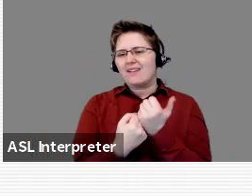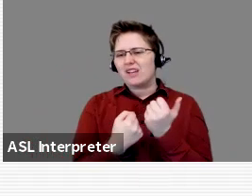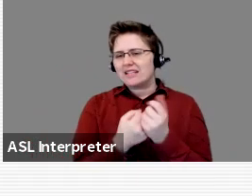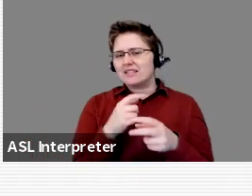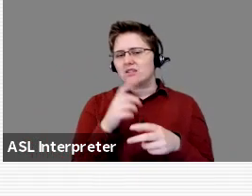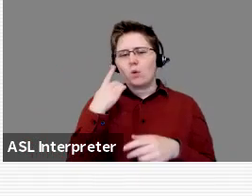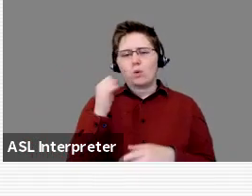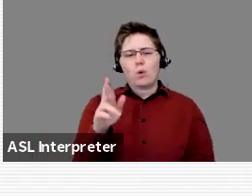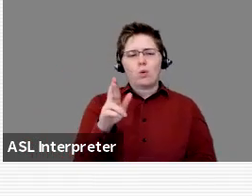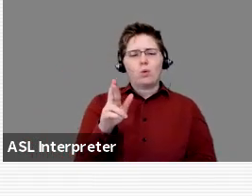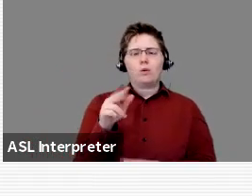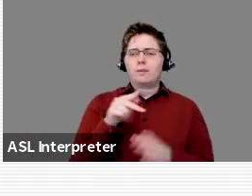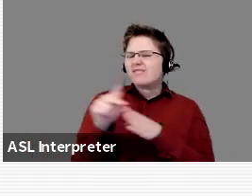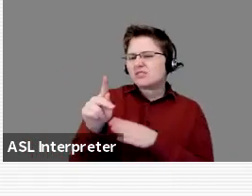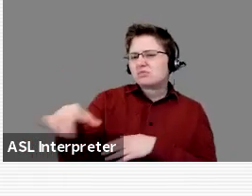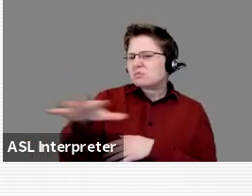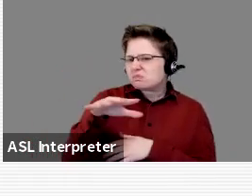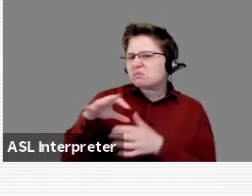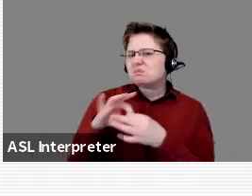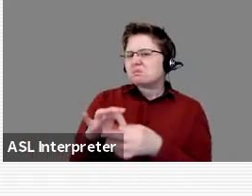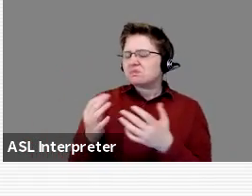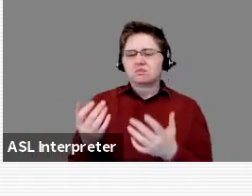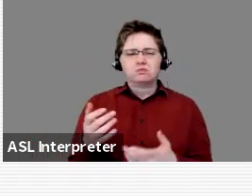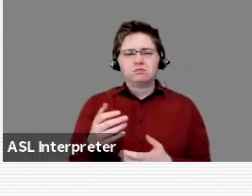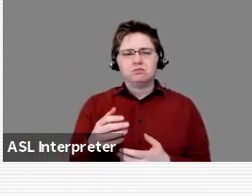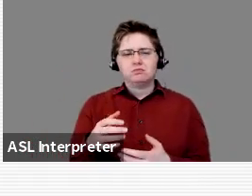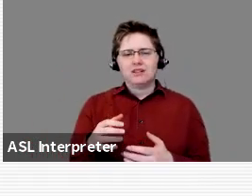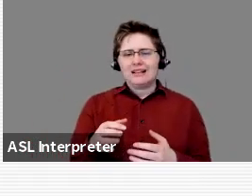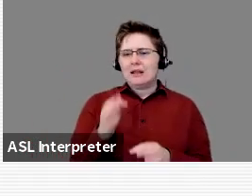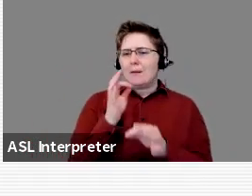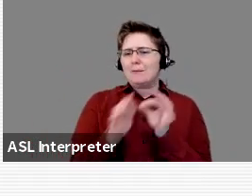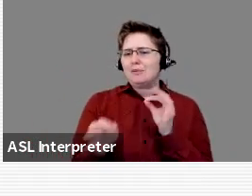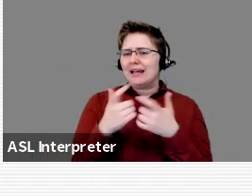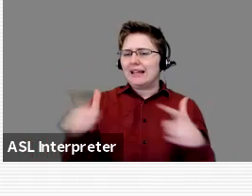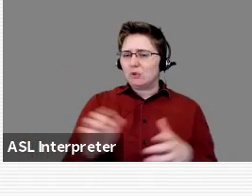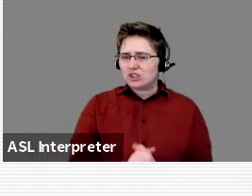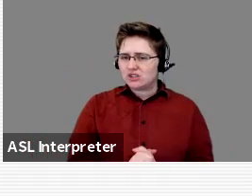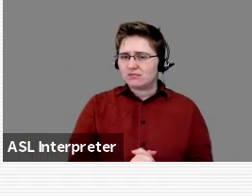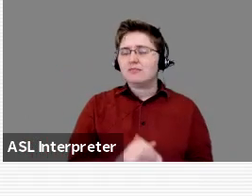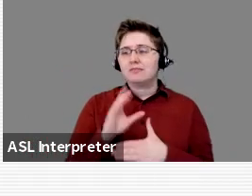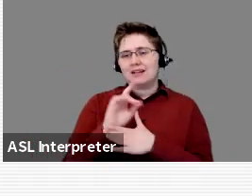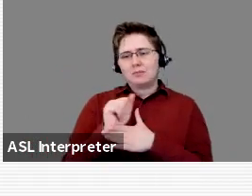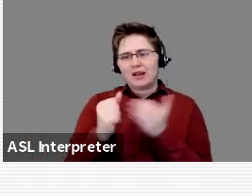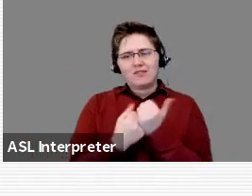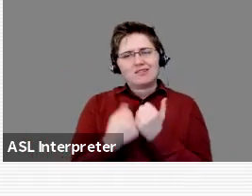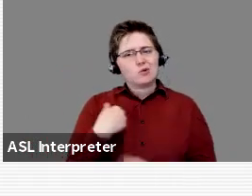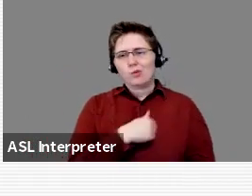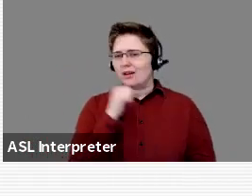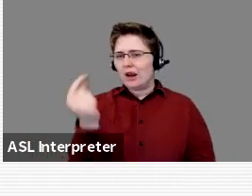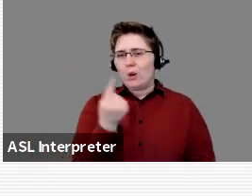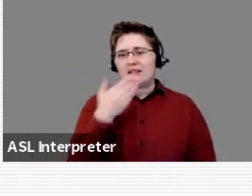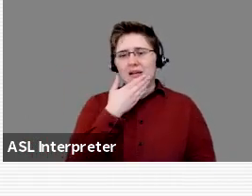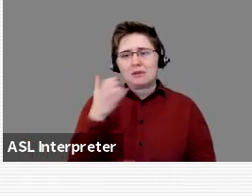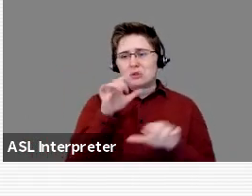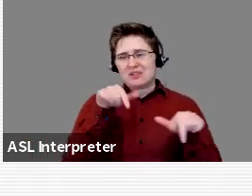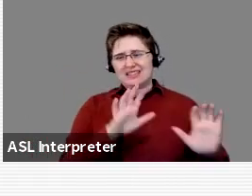advocates or professionals, is plain language. We're, even as disabled advocates, we're not always the best at doing